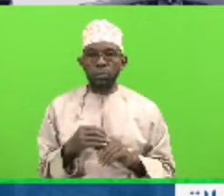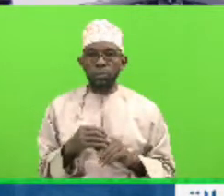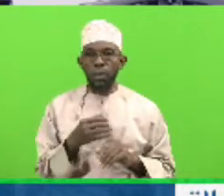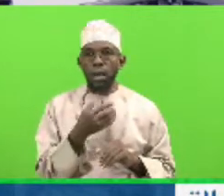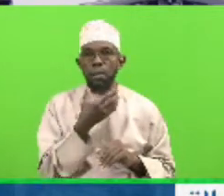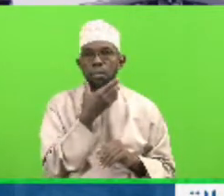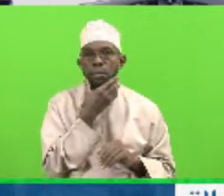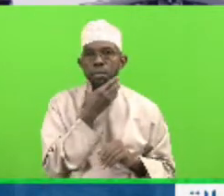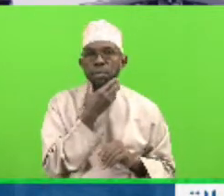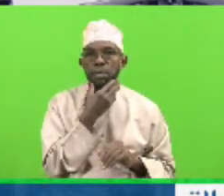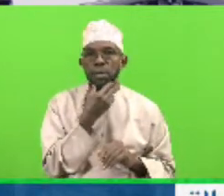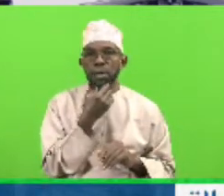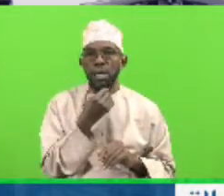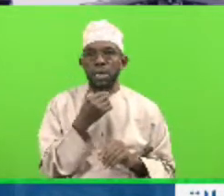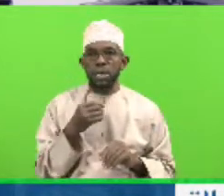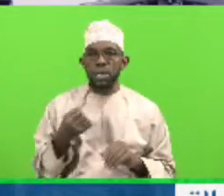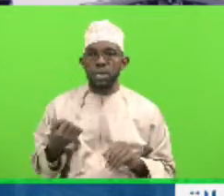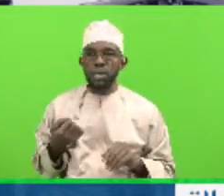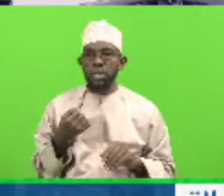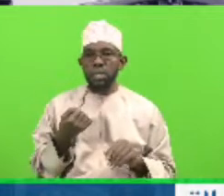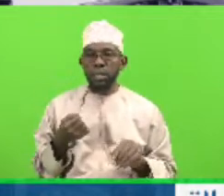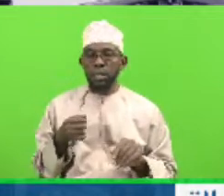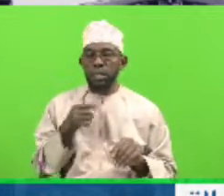Brothers and sisters,